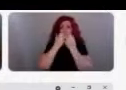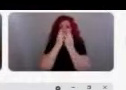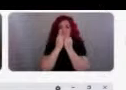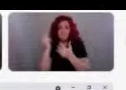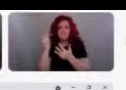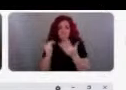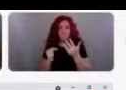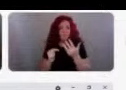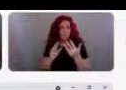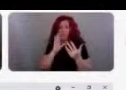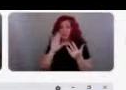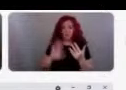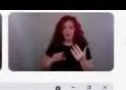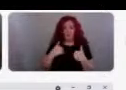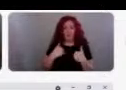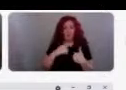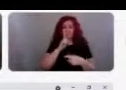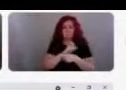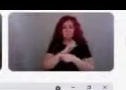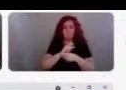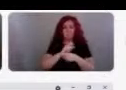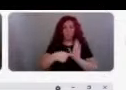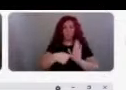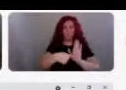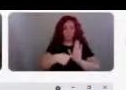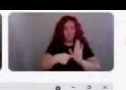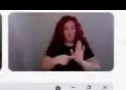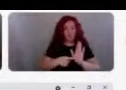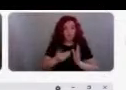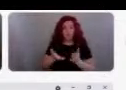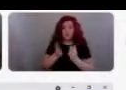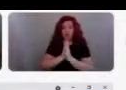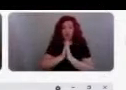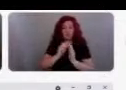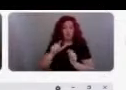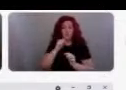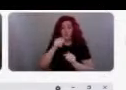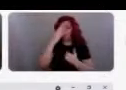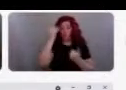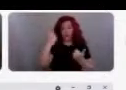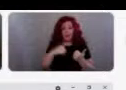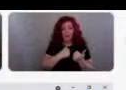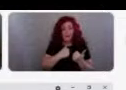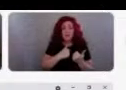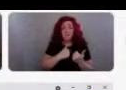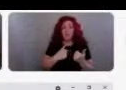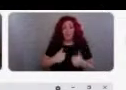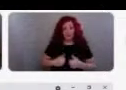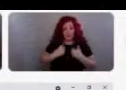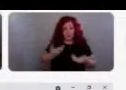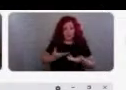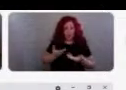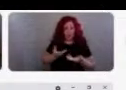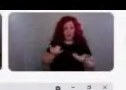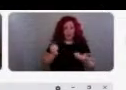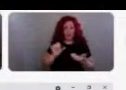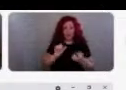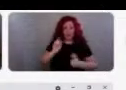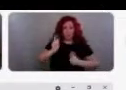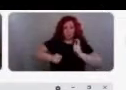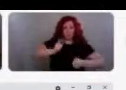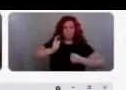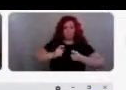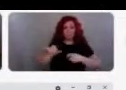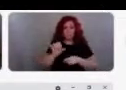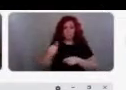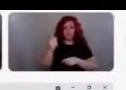representation all we ask is that we have not been forgotten because we live here too and contribute just like everyone else and